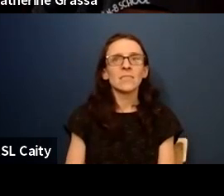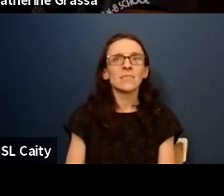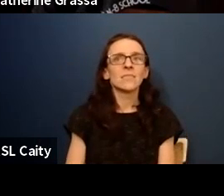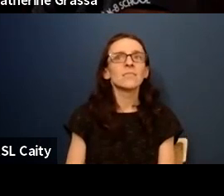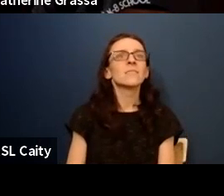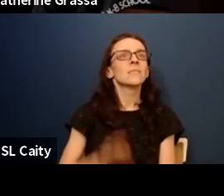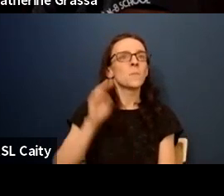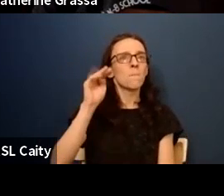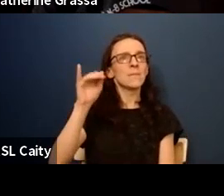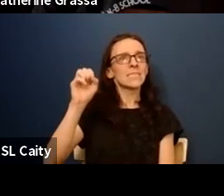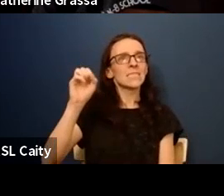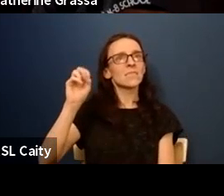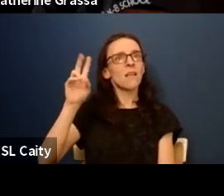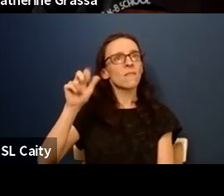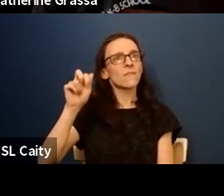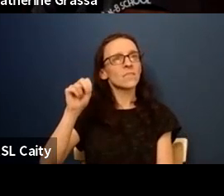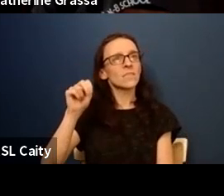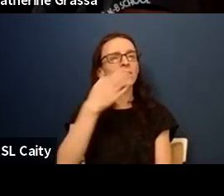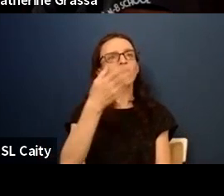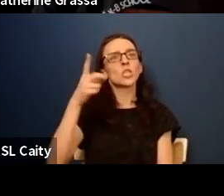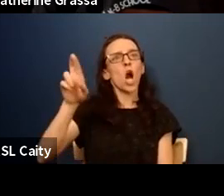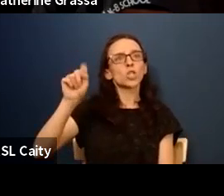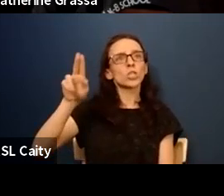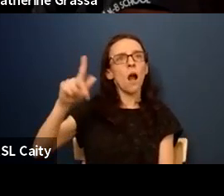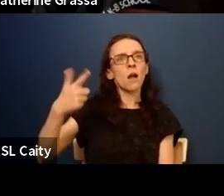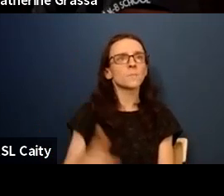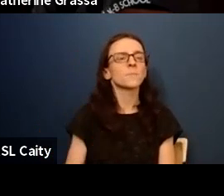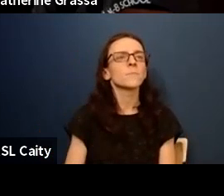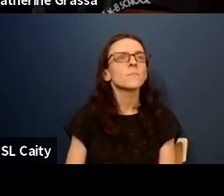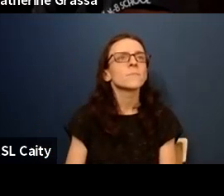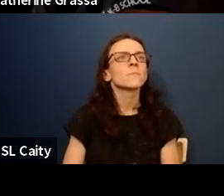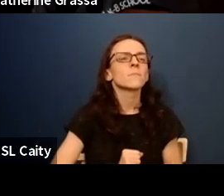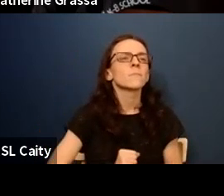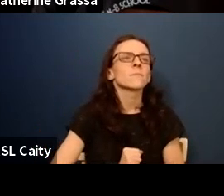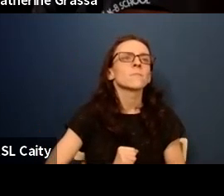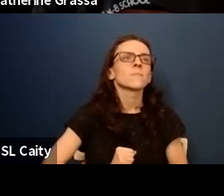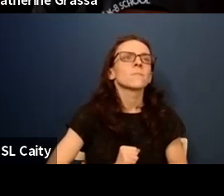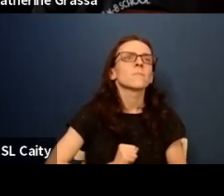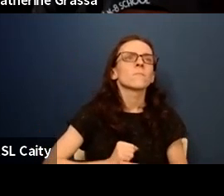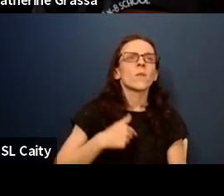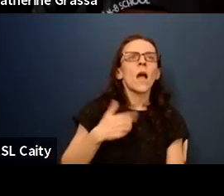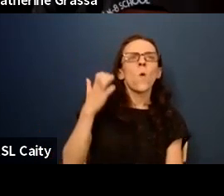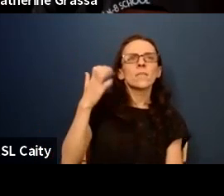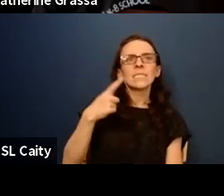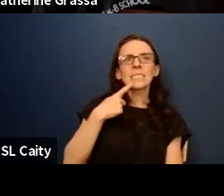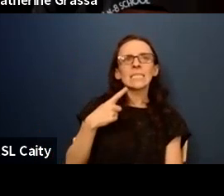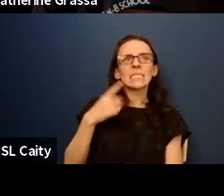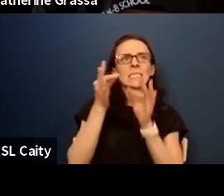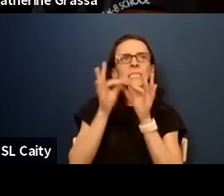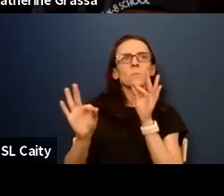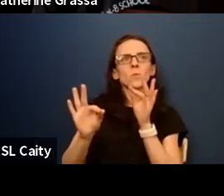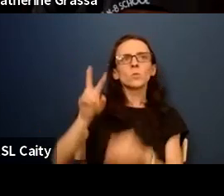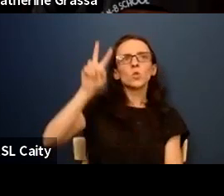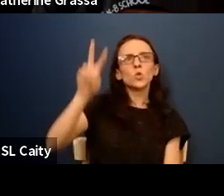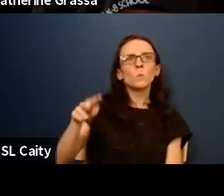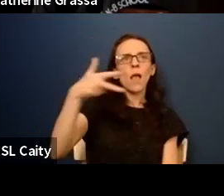are. Okay. Yeah. Ms. Thank you. Dr. Tung. Oh, I just wanted to say that it's a simple 2x3 table,